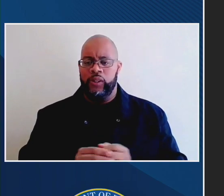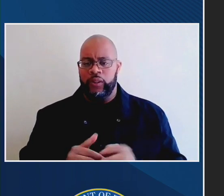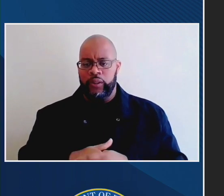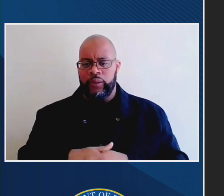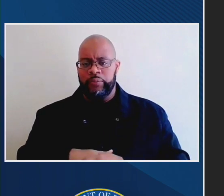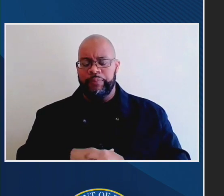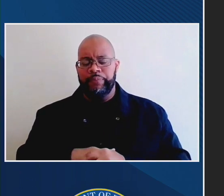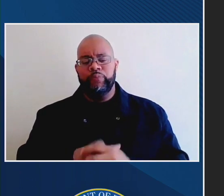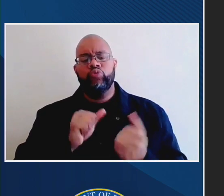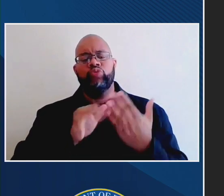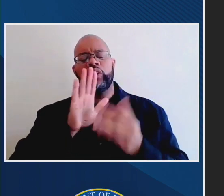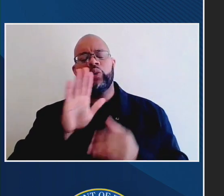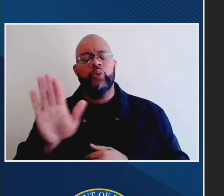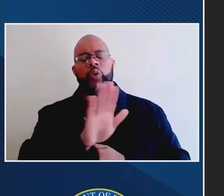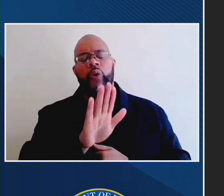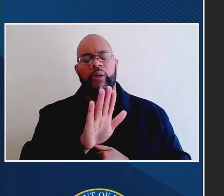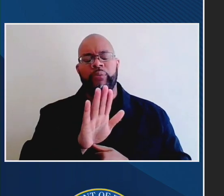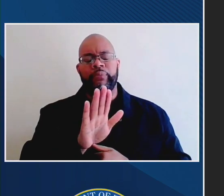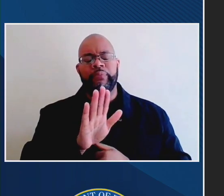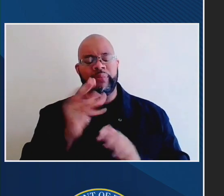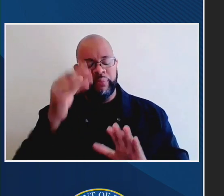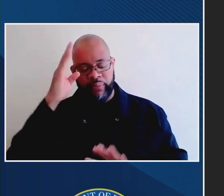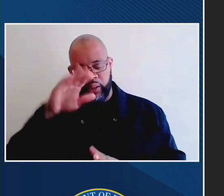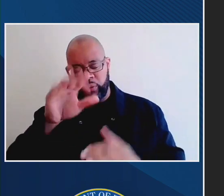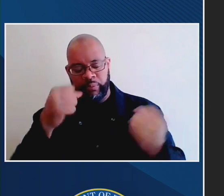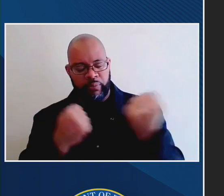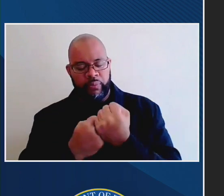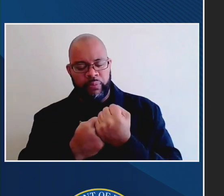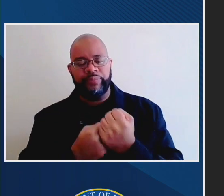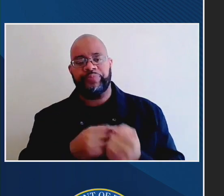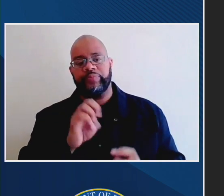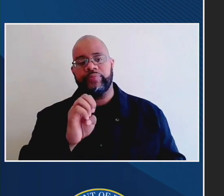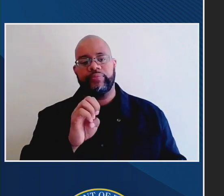address your and acknowledge your support. All right, Thank Aaron. you.